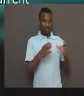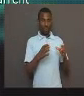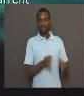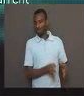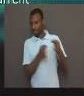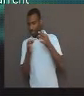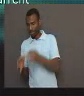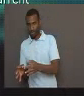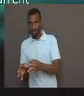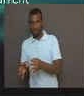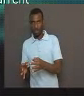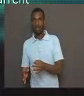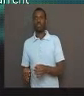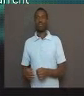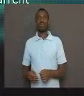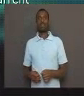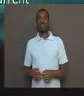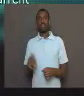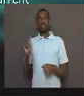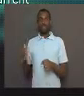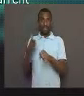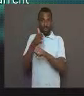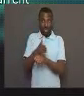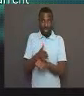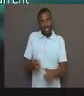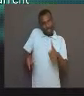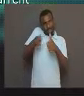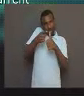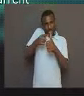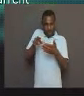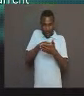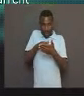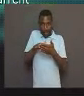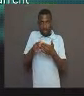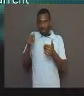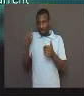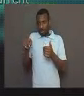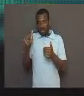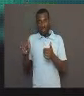Next, we take an initial reading of the current temperature.